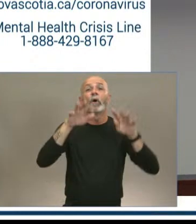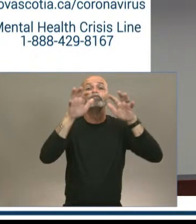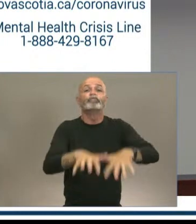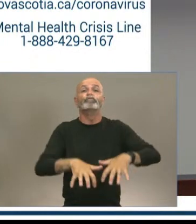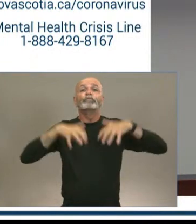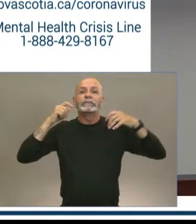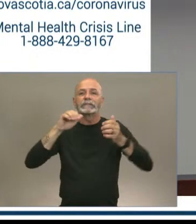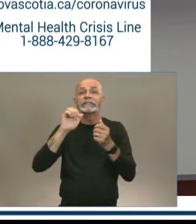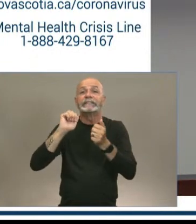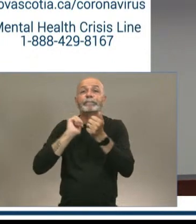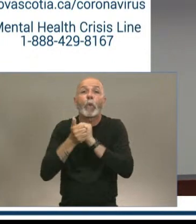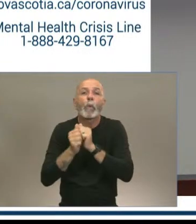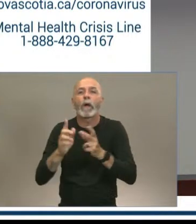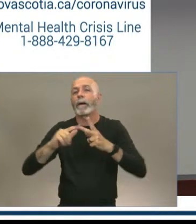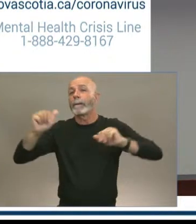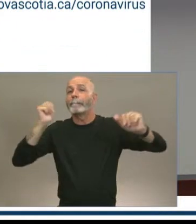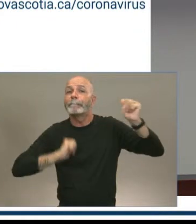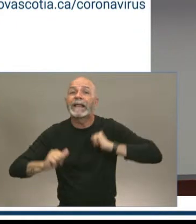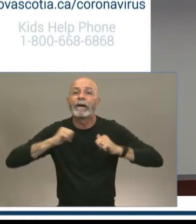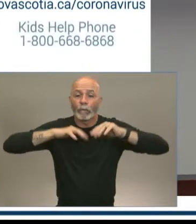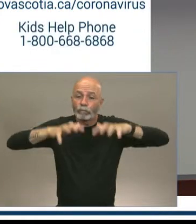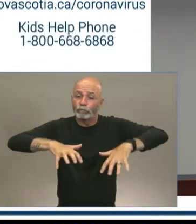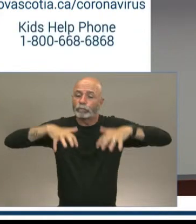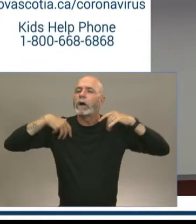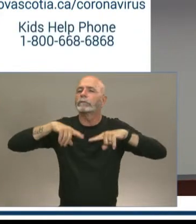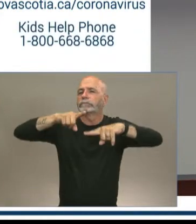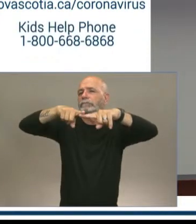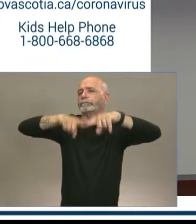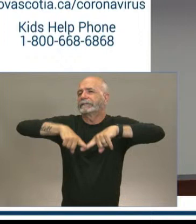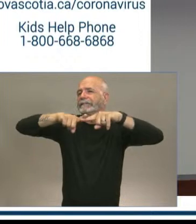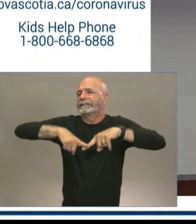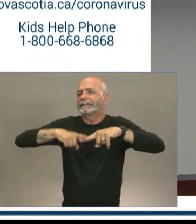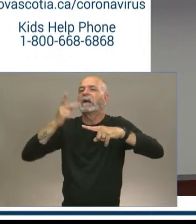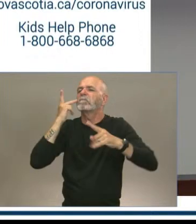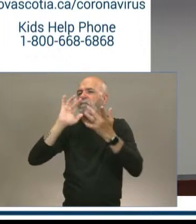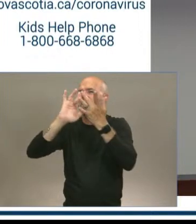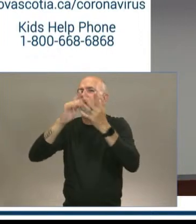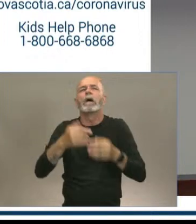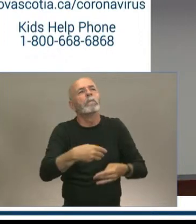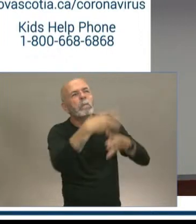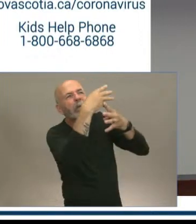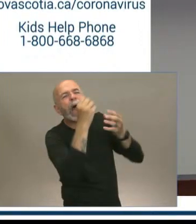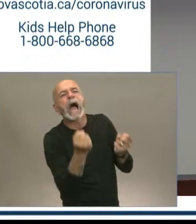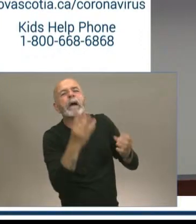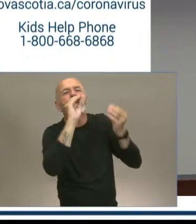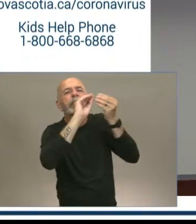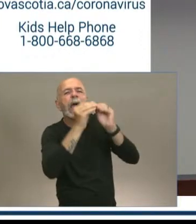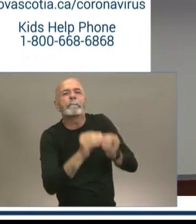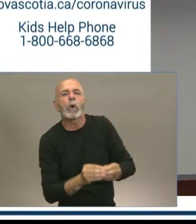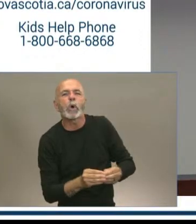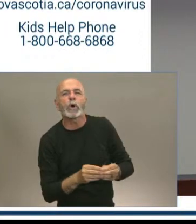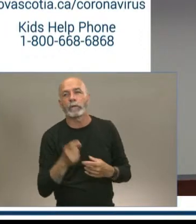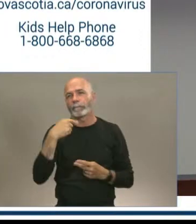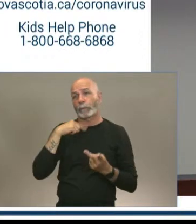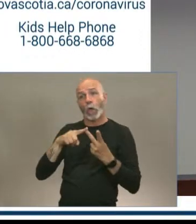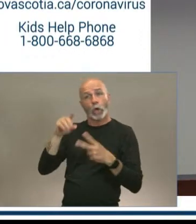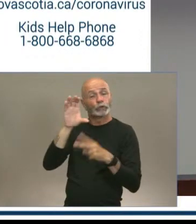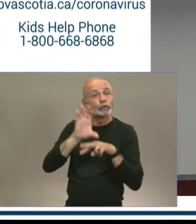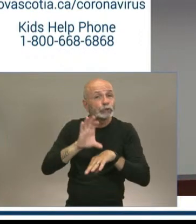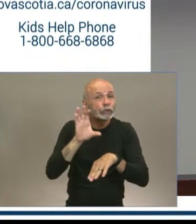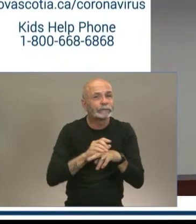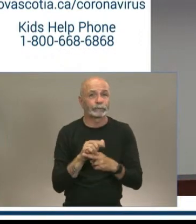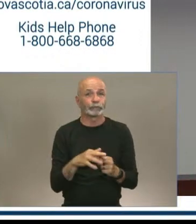arts based on the indoor and outdoor gathering limits. Faith gatherings, wedding ceremonies and funerals, and festivals,